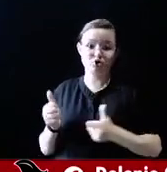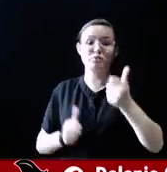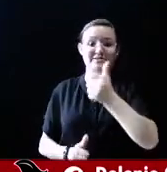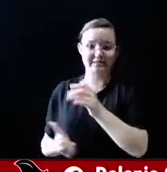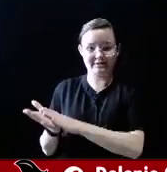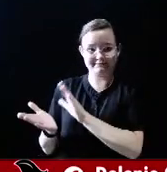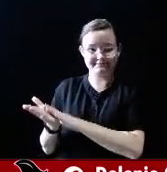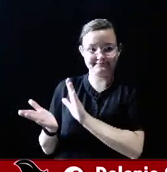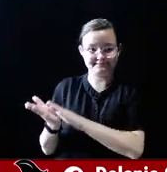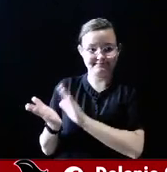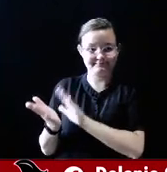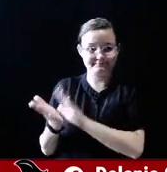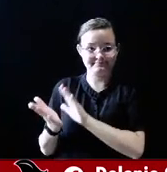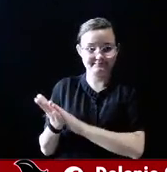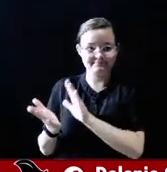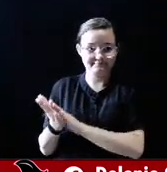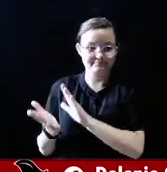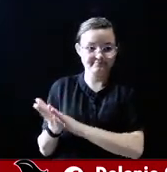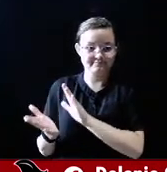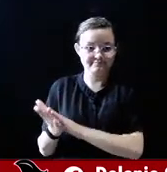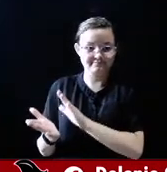Superintendent.